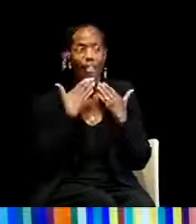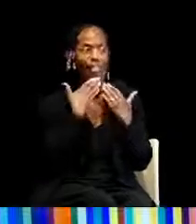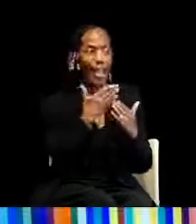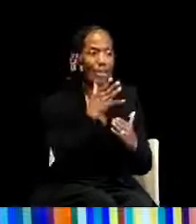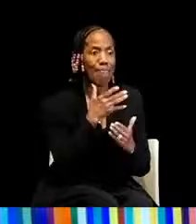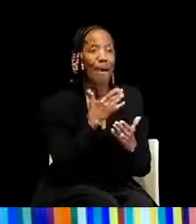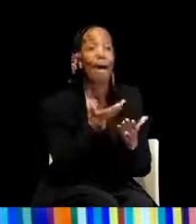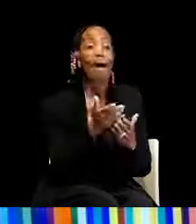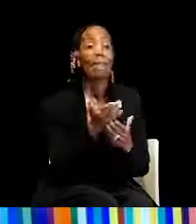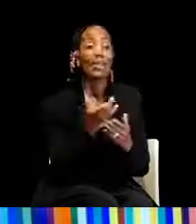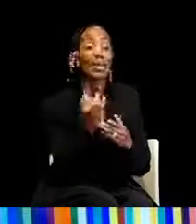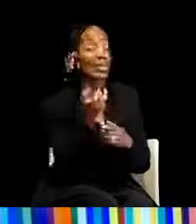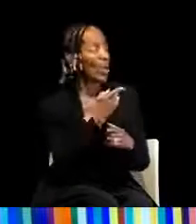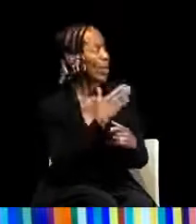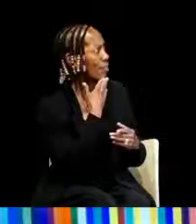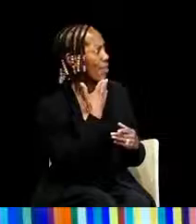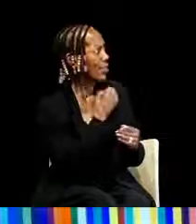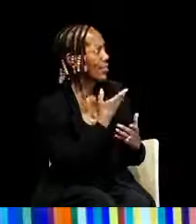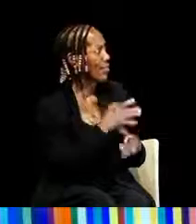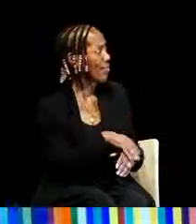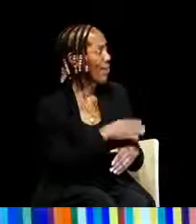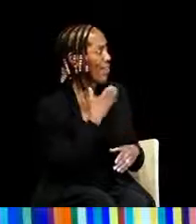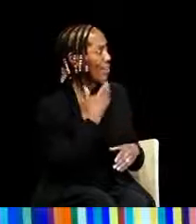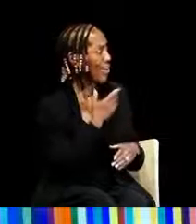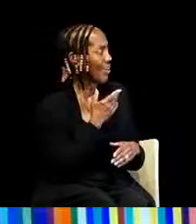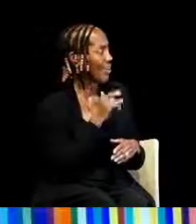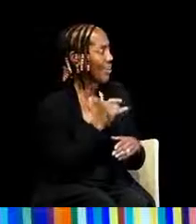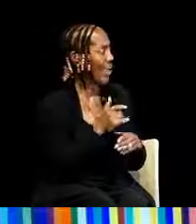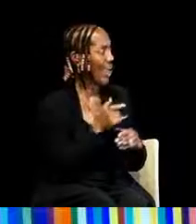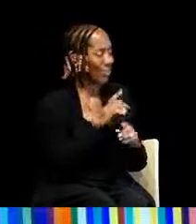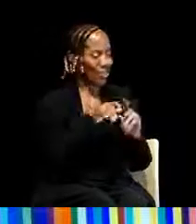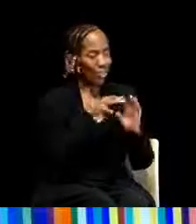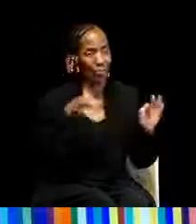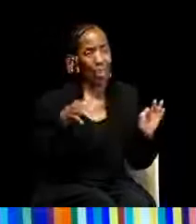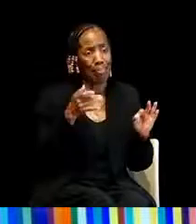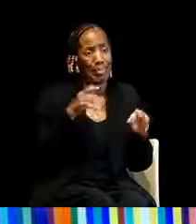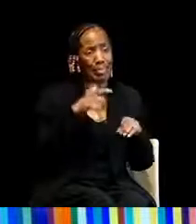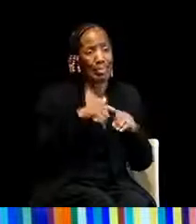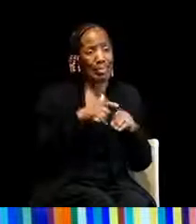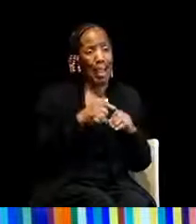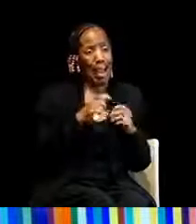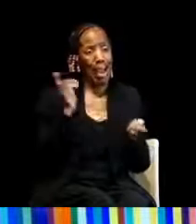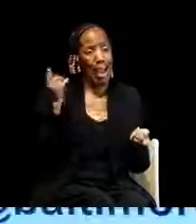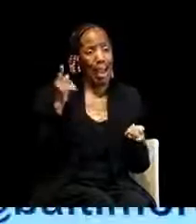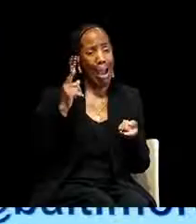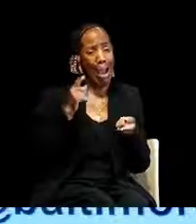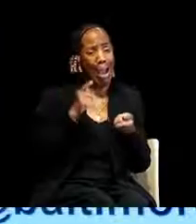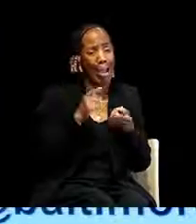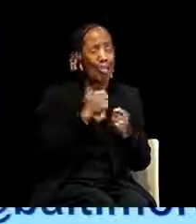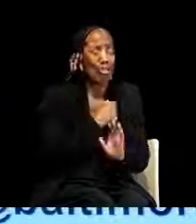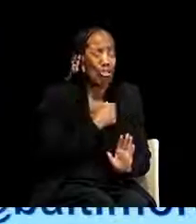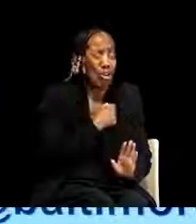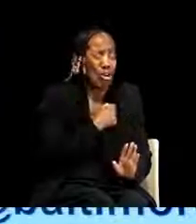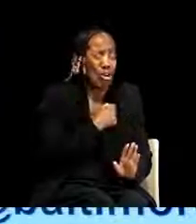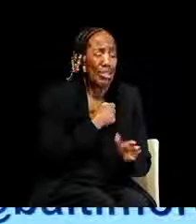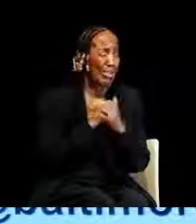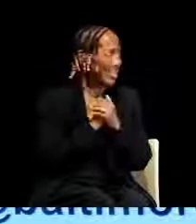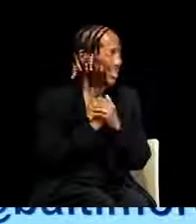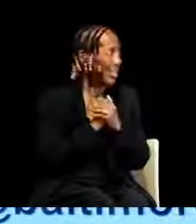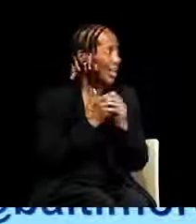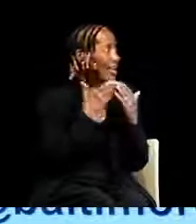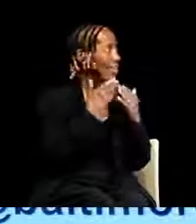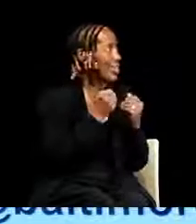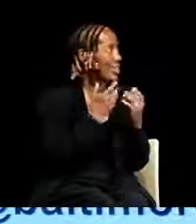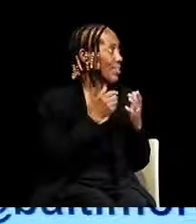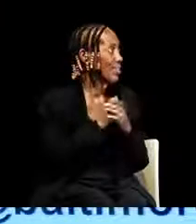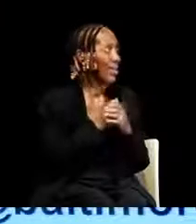Well, yes, thank you so much. Oh. We do have to wrap up because of time. Yeah. I'm sorry, but thank you so